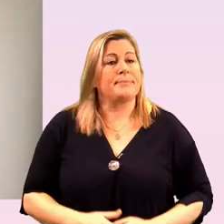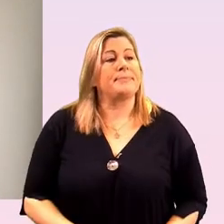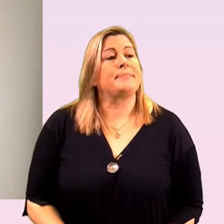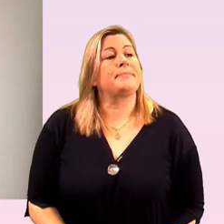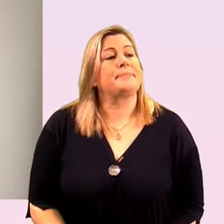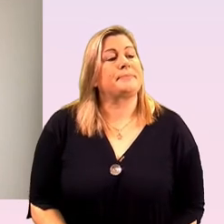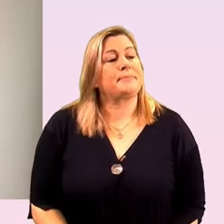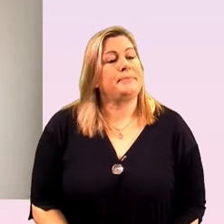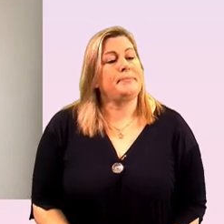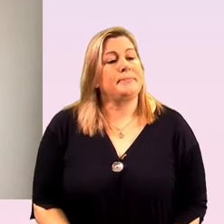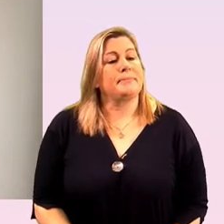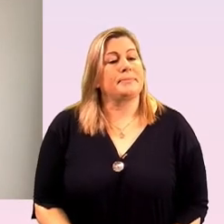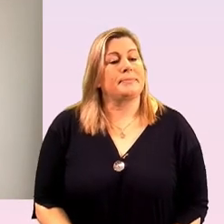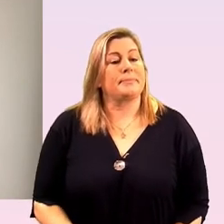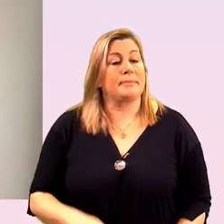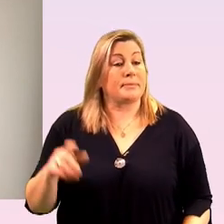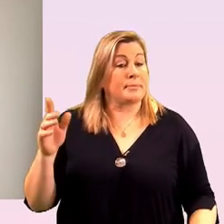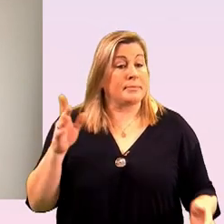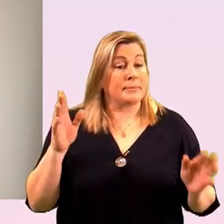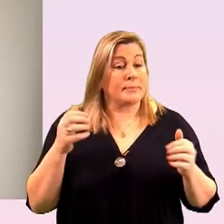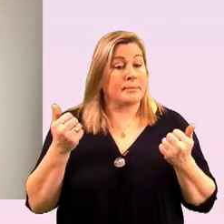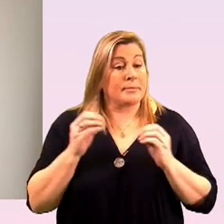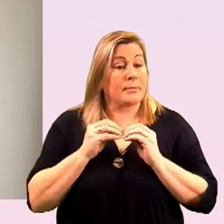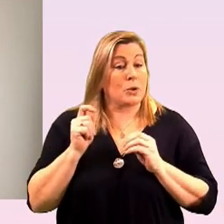Yeah. Tonie, was there anything you wanted to throw in on that one as well?